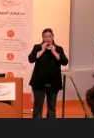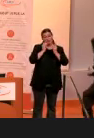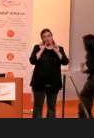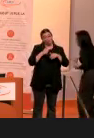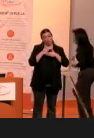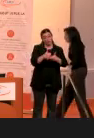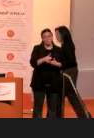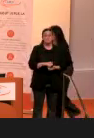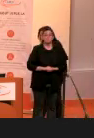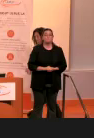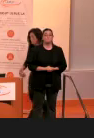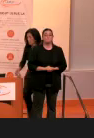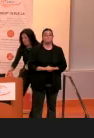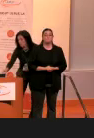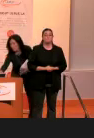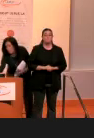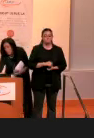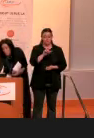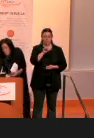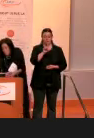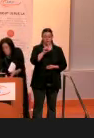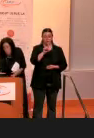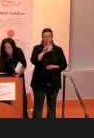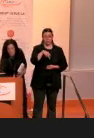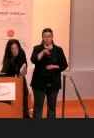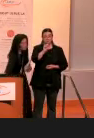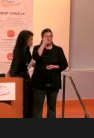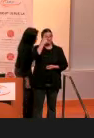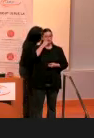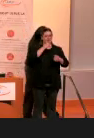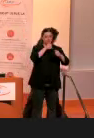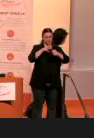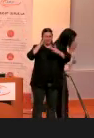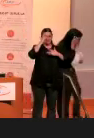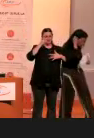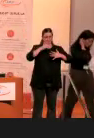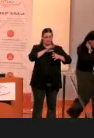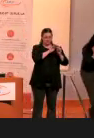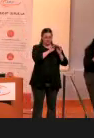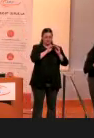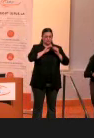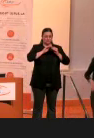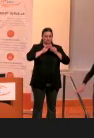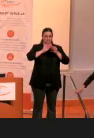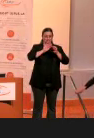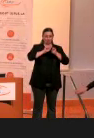So lupus evolves over a period of time. In the what's it?